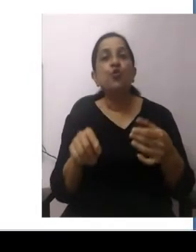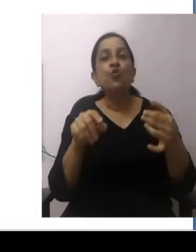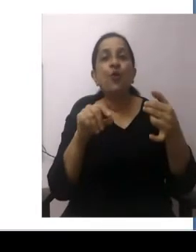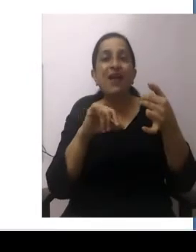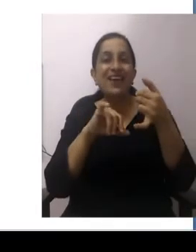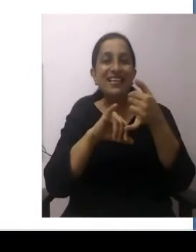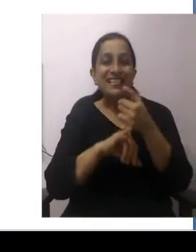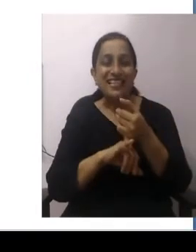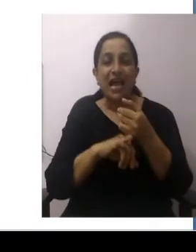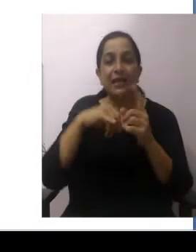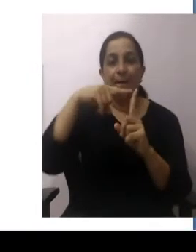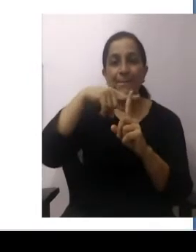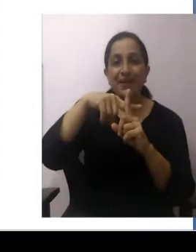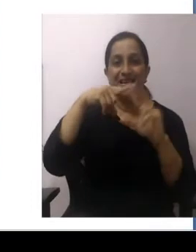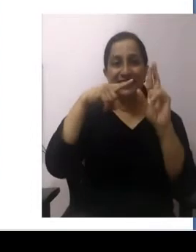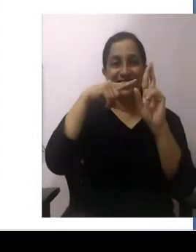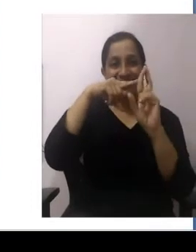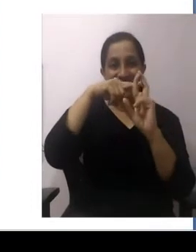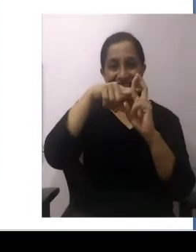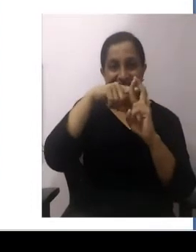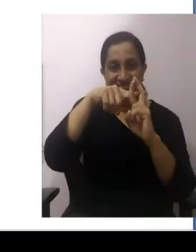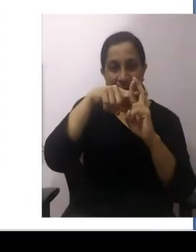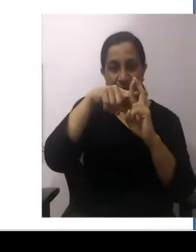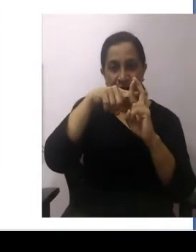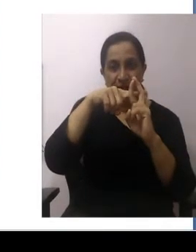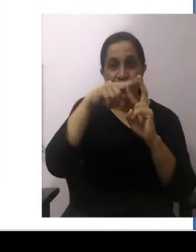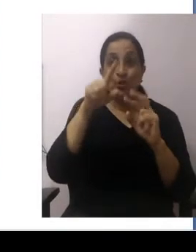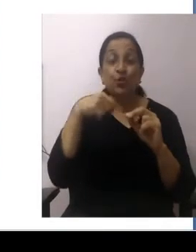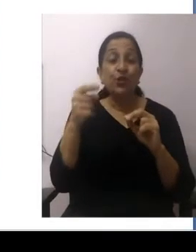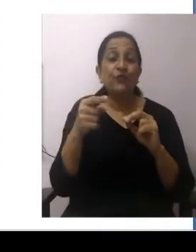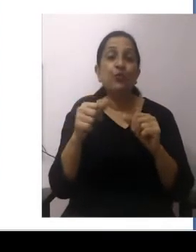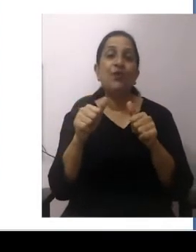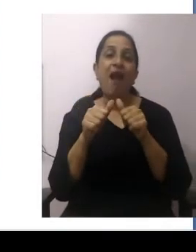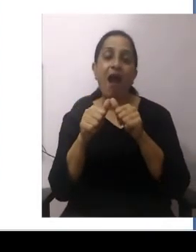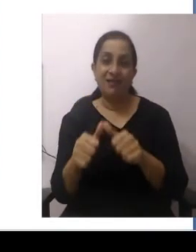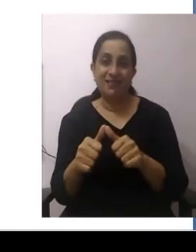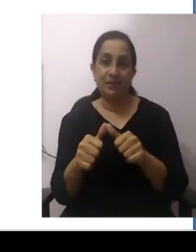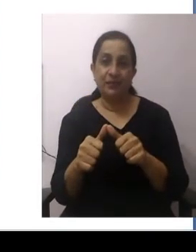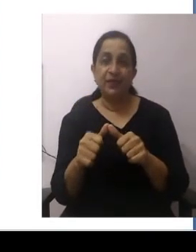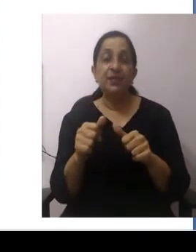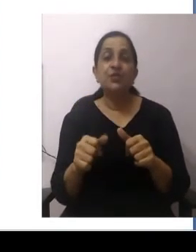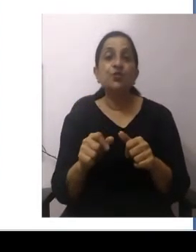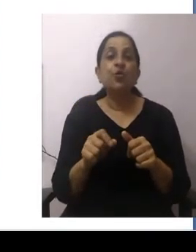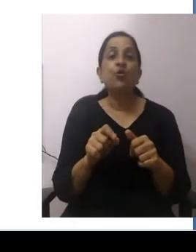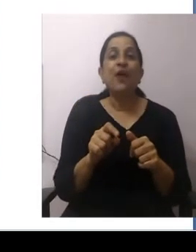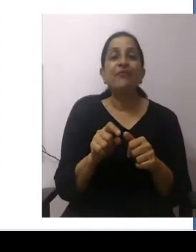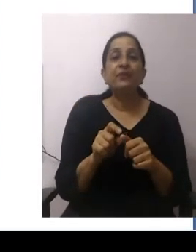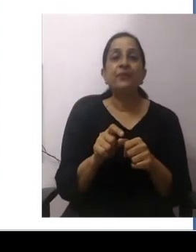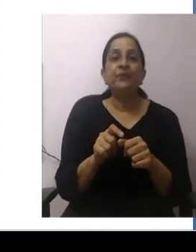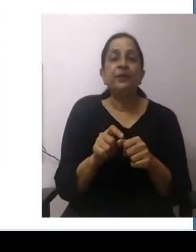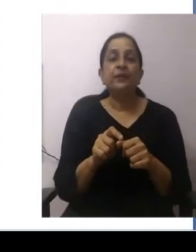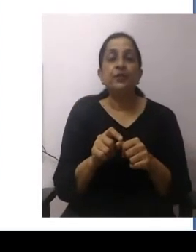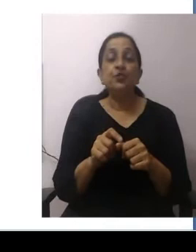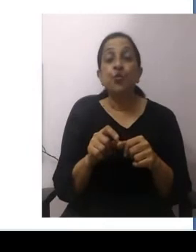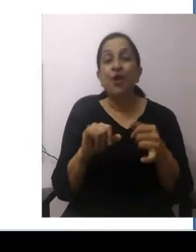quadrant. Okay, supposing you get say 145,